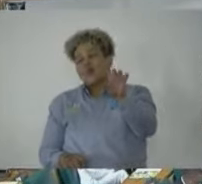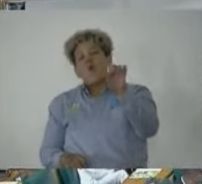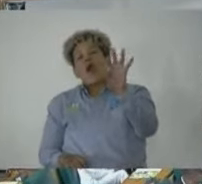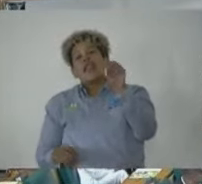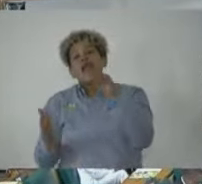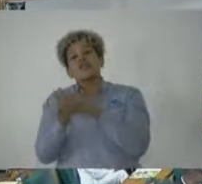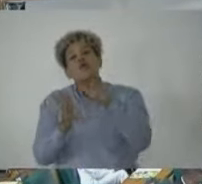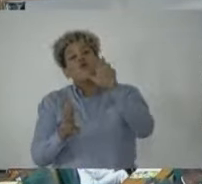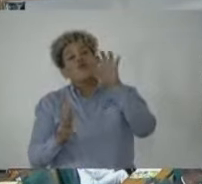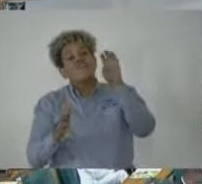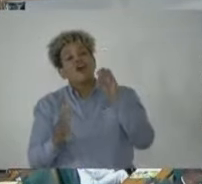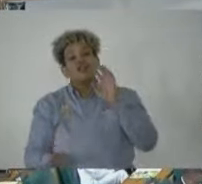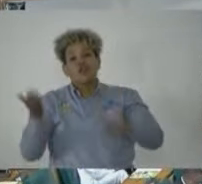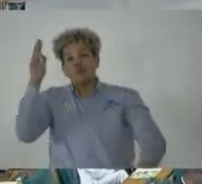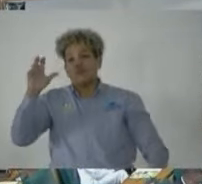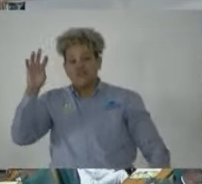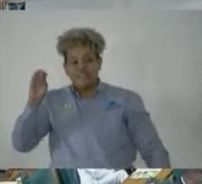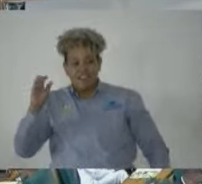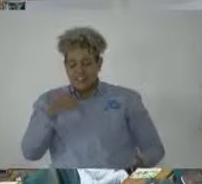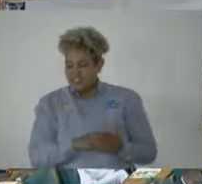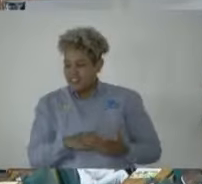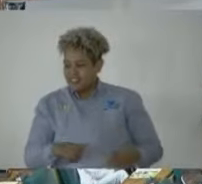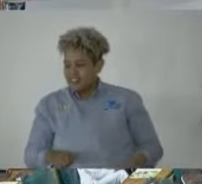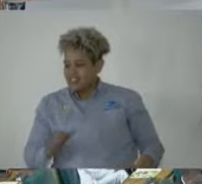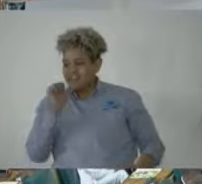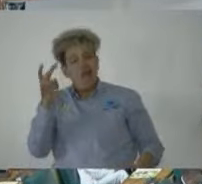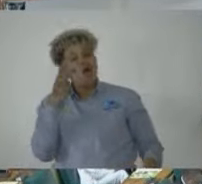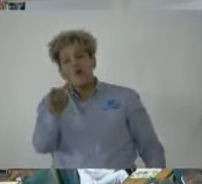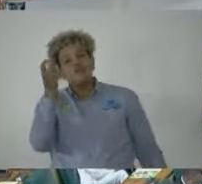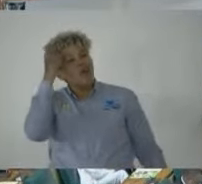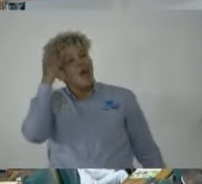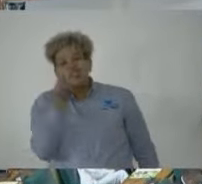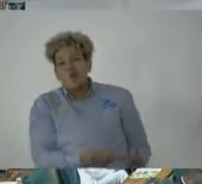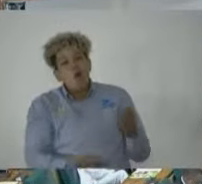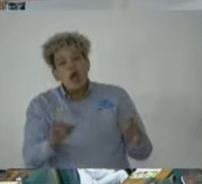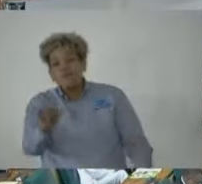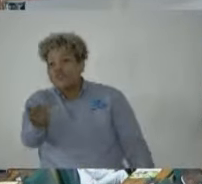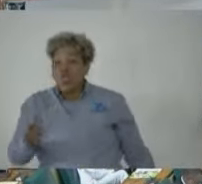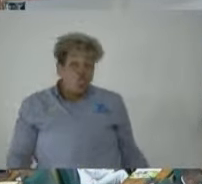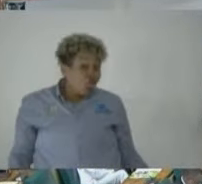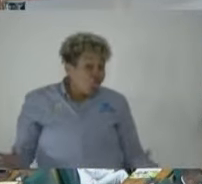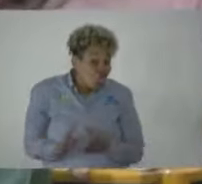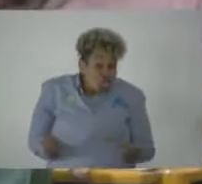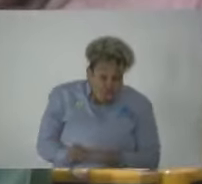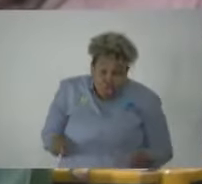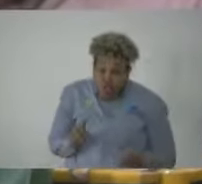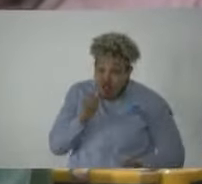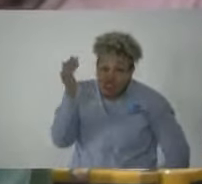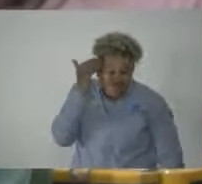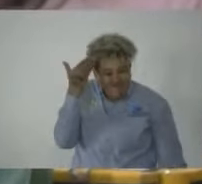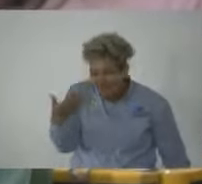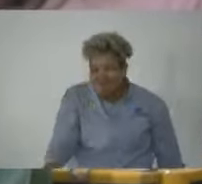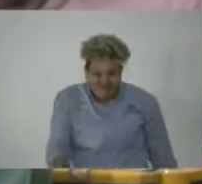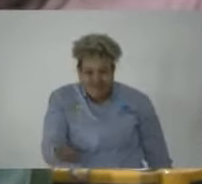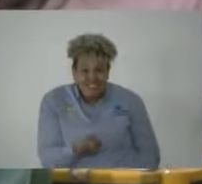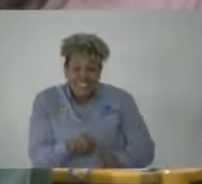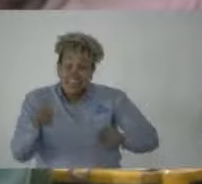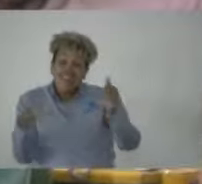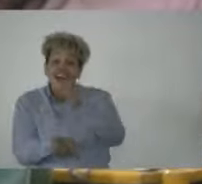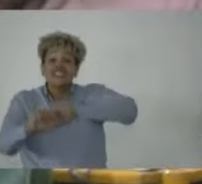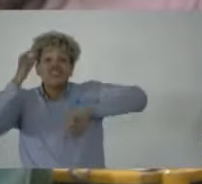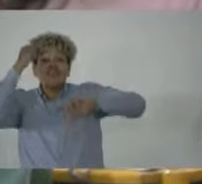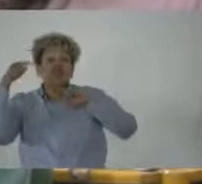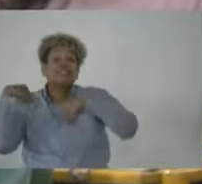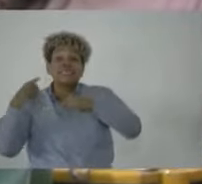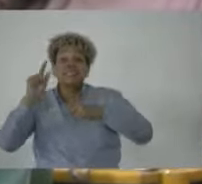190,000 to 340,000. Him now watch what we're going on now. Him just a wing it. Madam Speaker, under this government, since